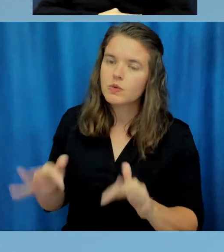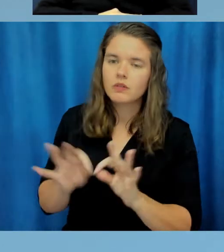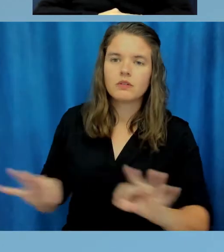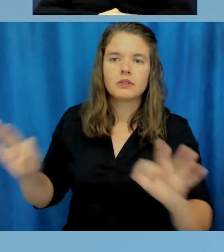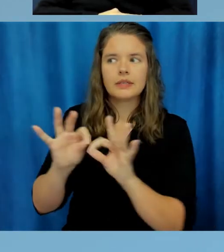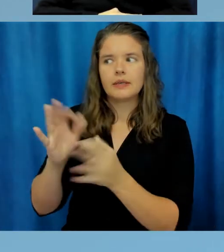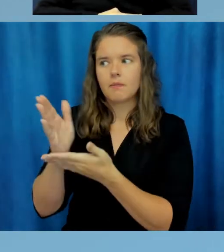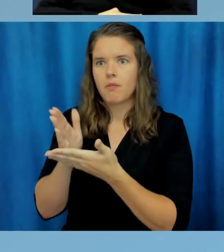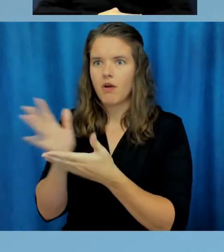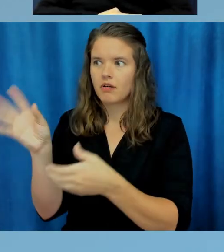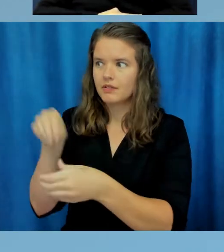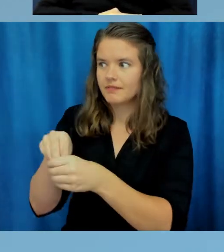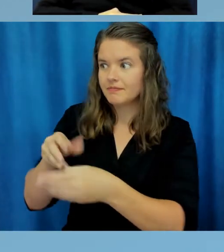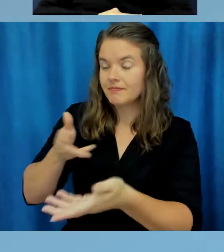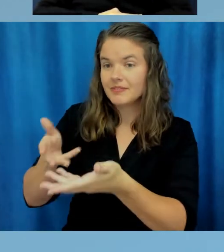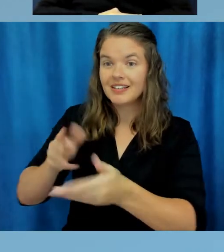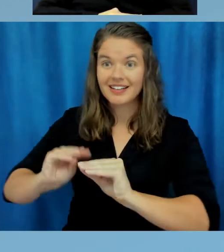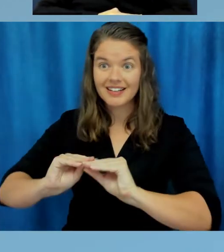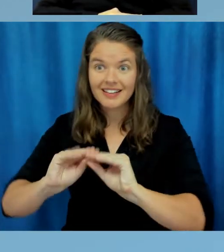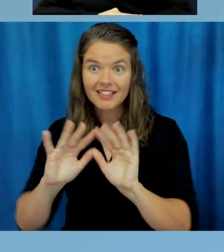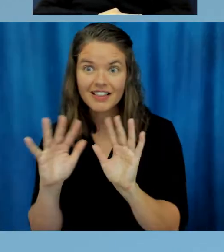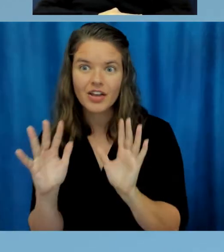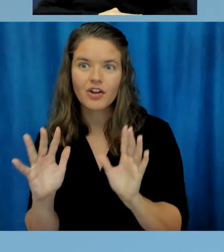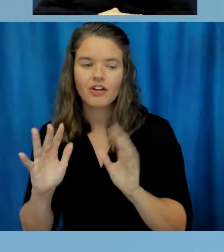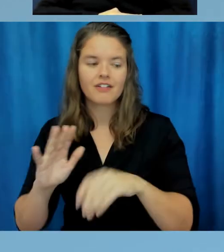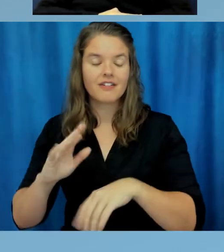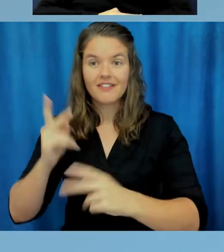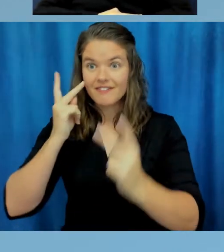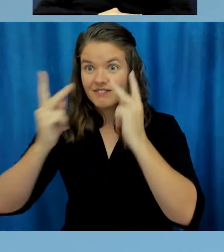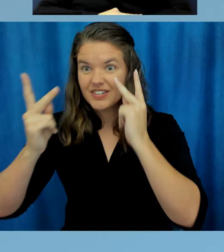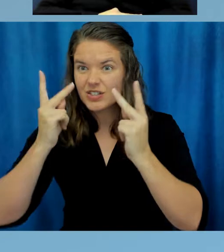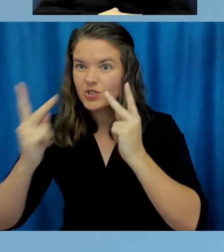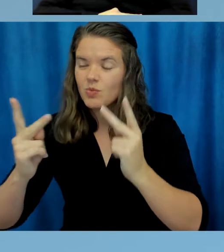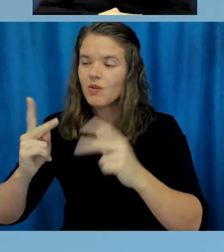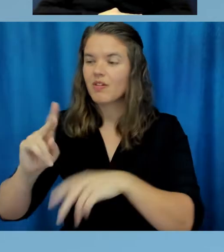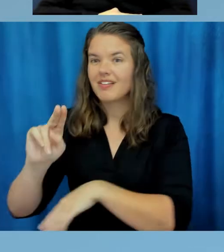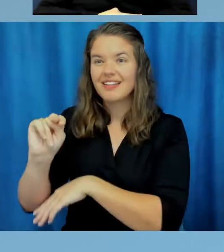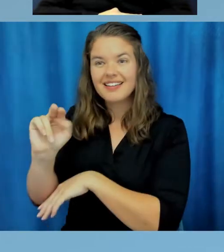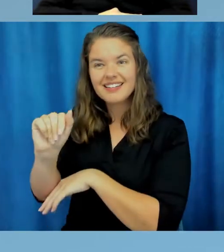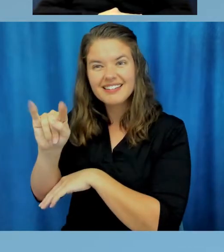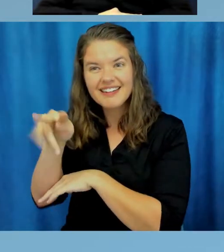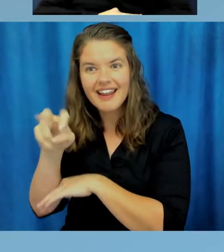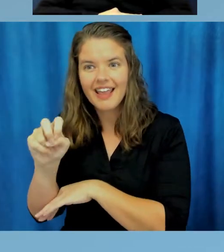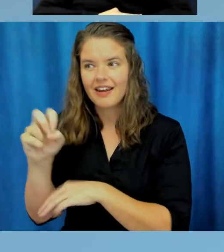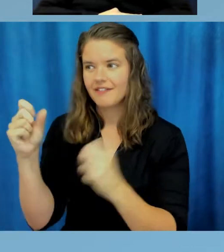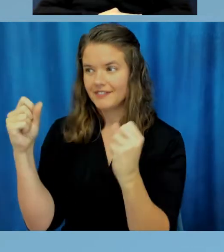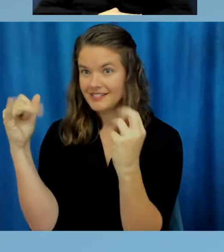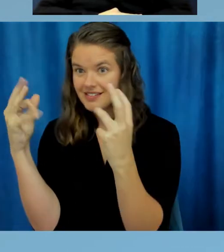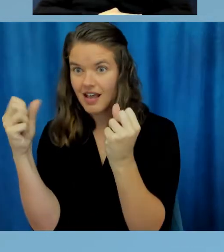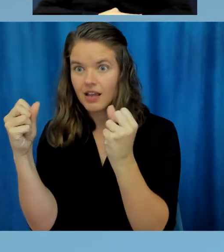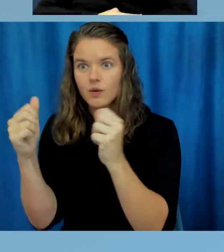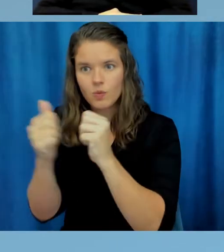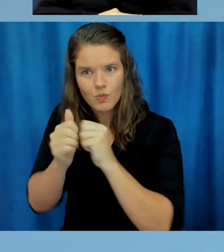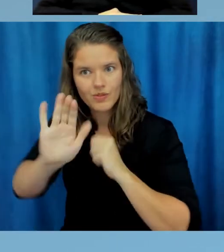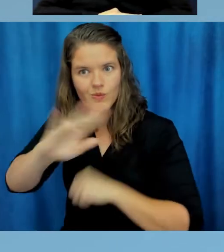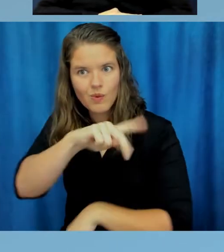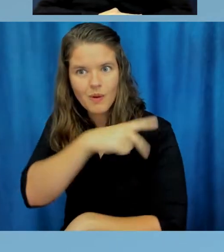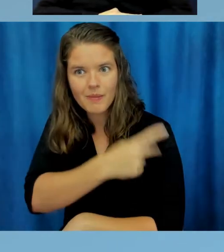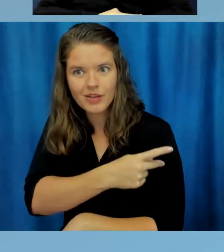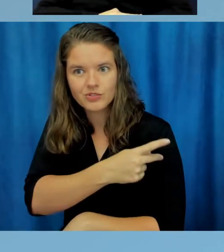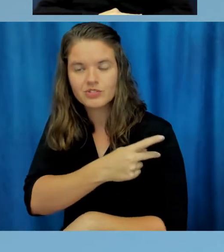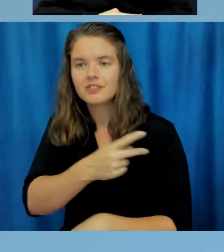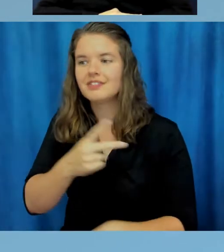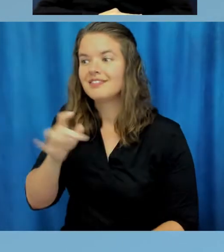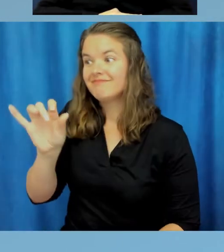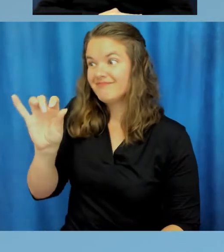to your interaction using clear, visual, Native American Sign Language with your patient, and